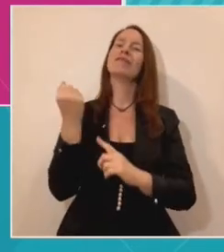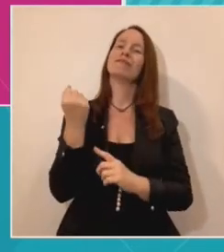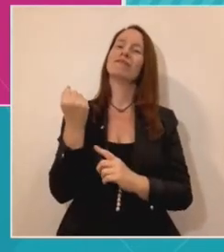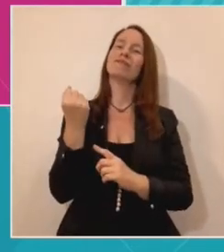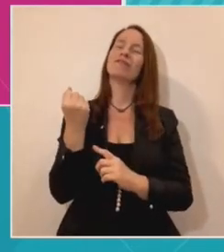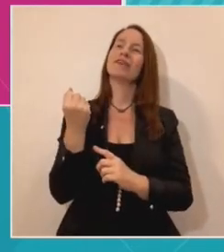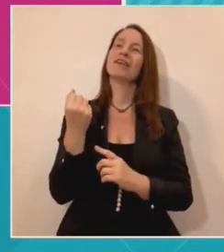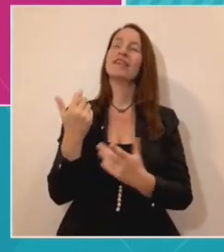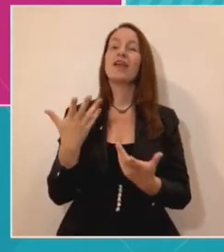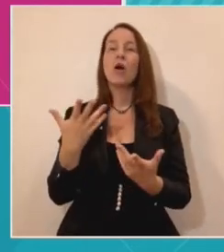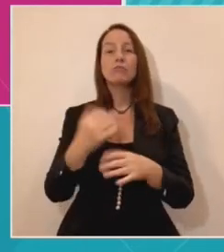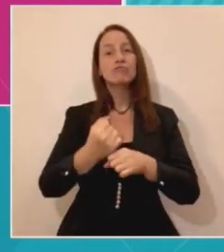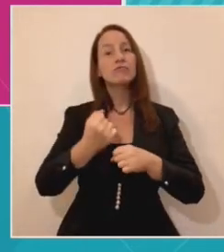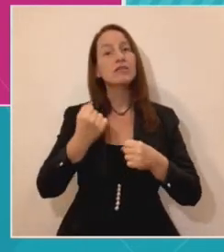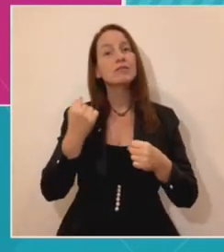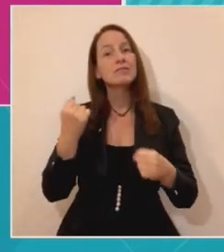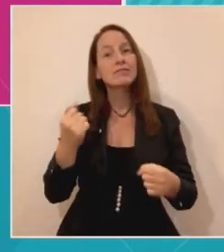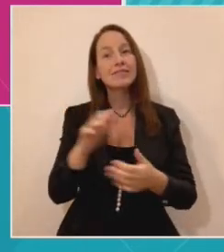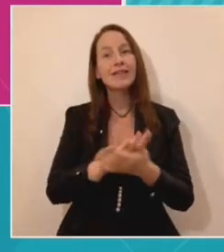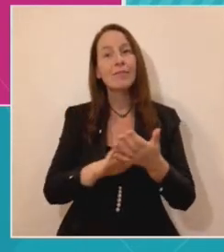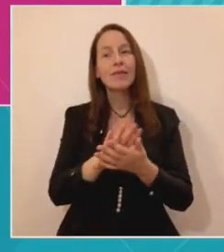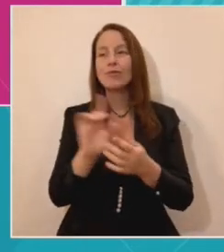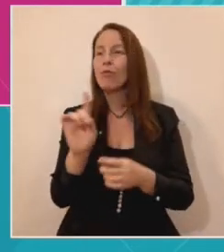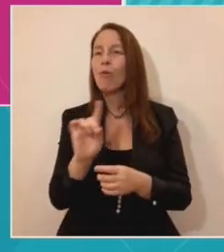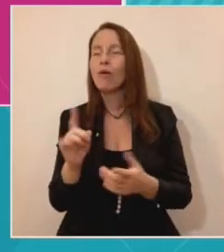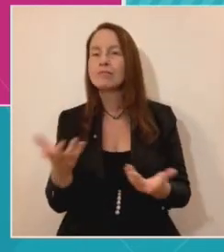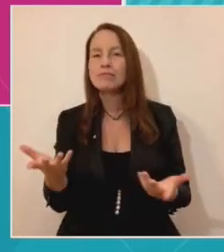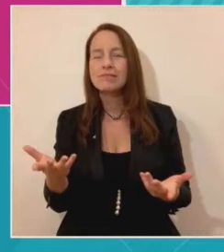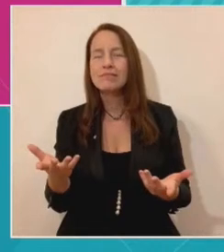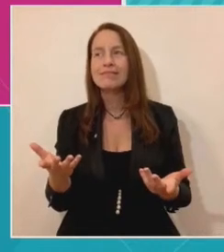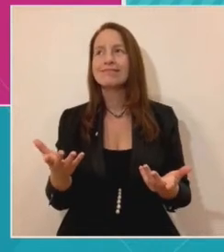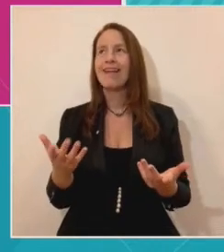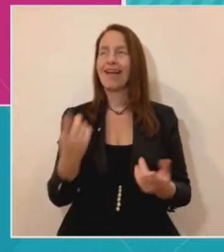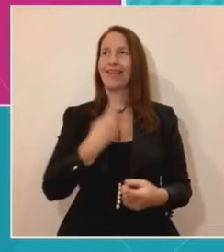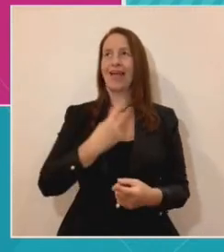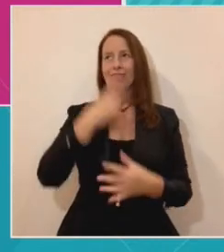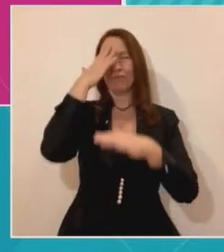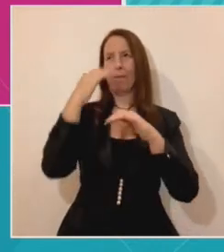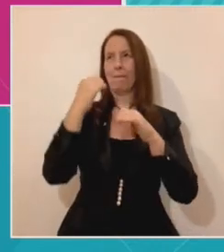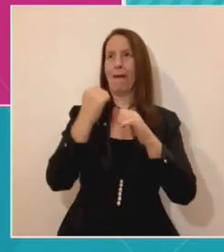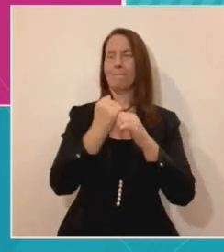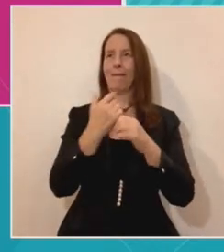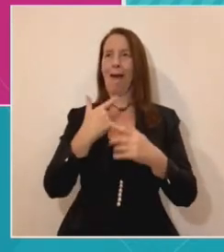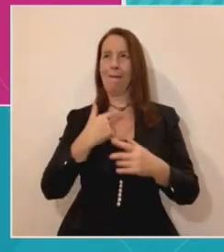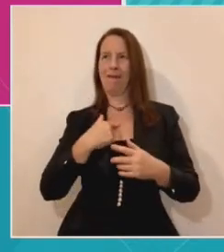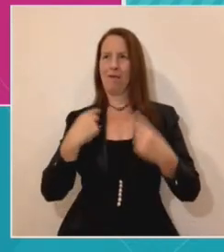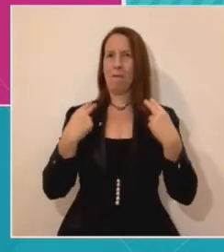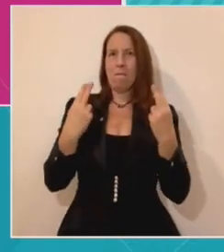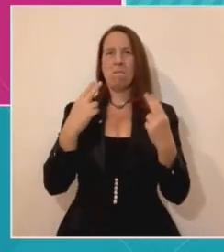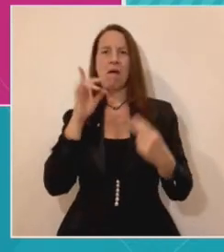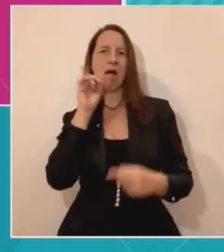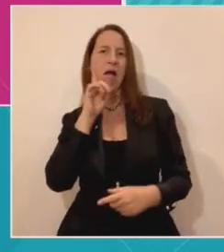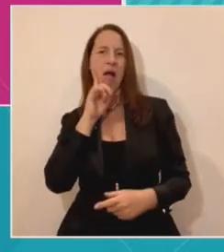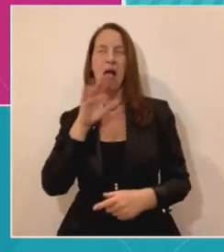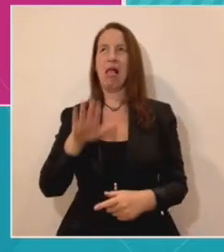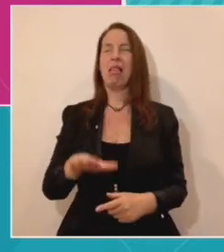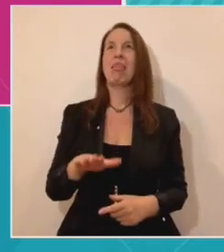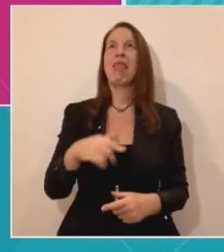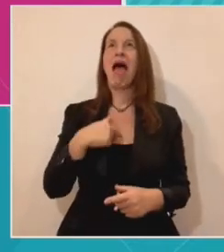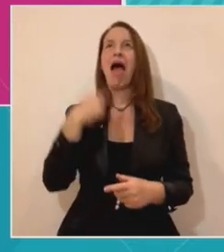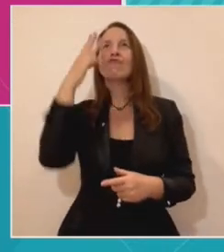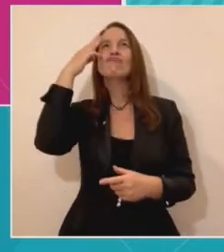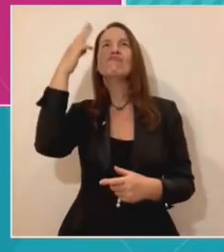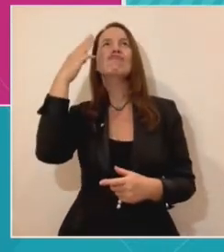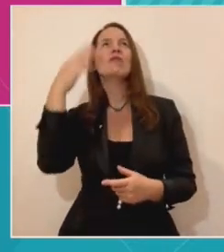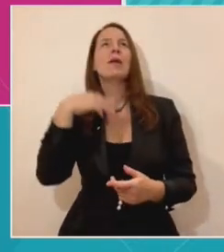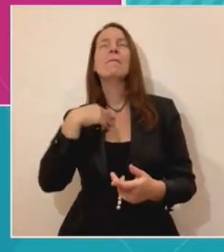does graduation signify to you? I personally remember being a very ambitious little girl. I would dream of the day I would walk on stage